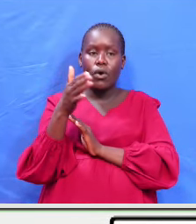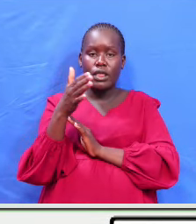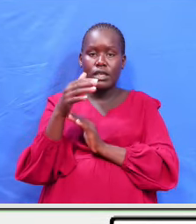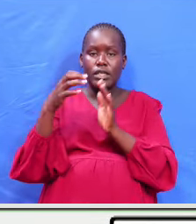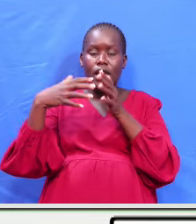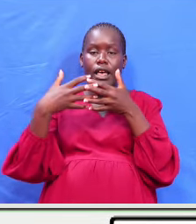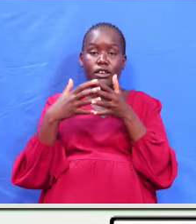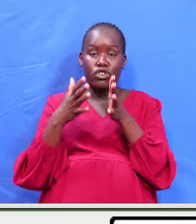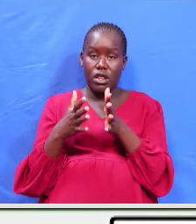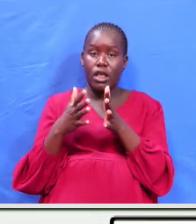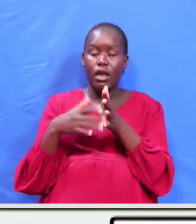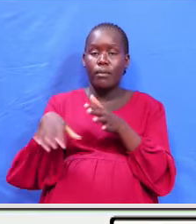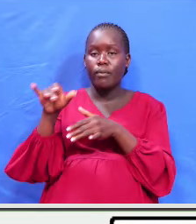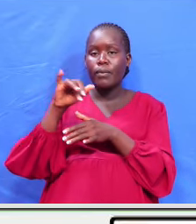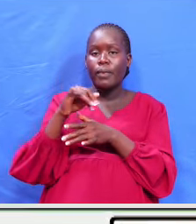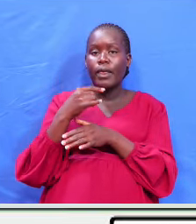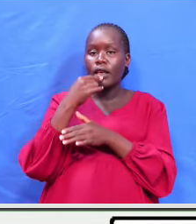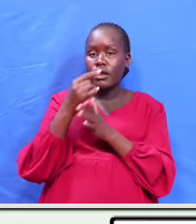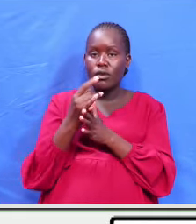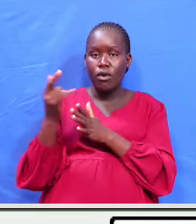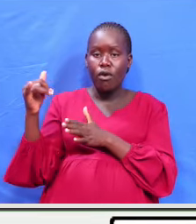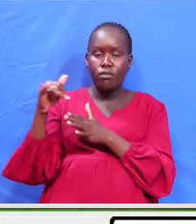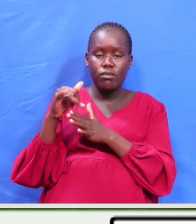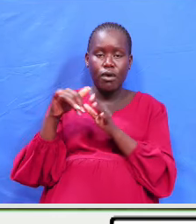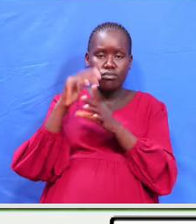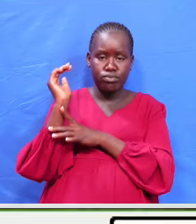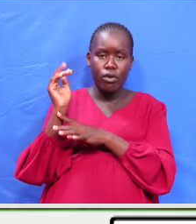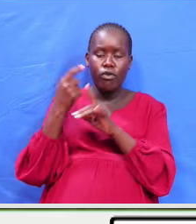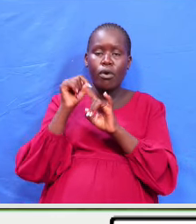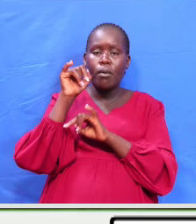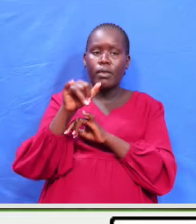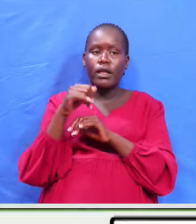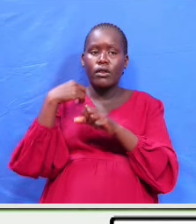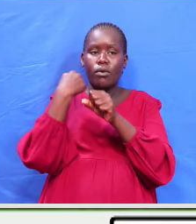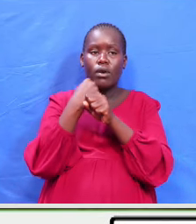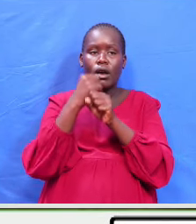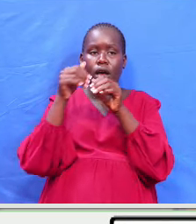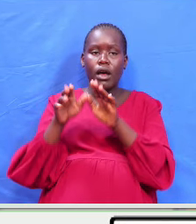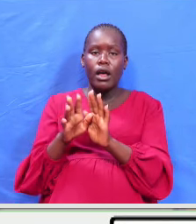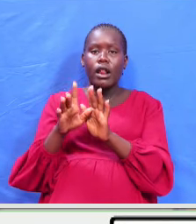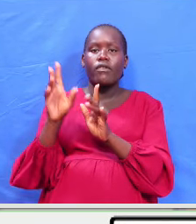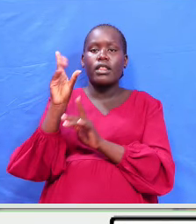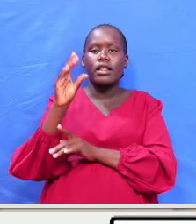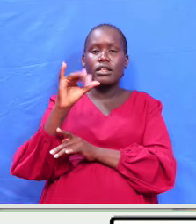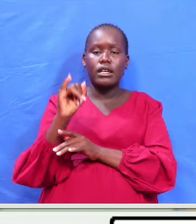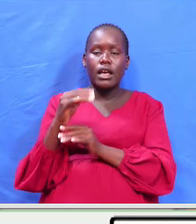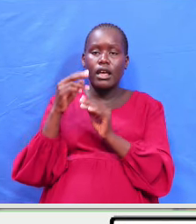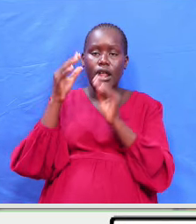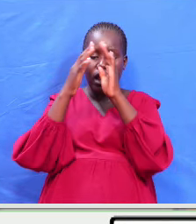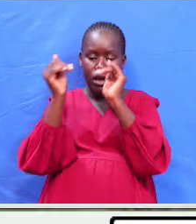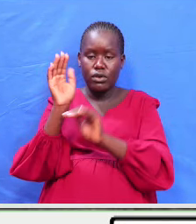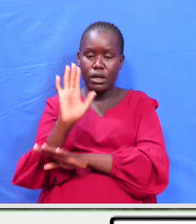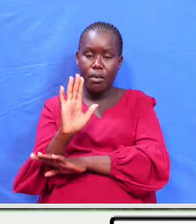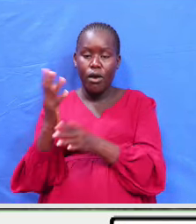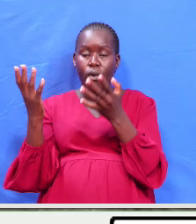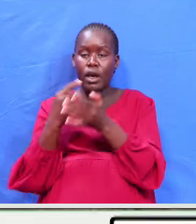Kipkemoi Cheruiyot, however, fled from the search operation scene, leaving detectives in his house where he